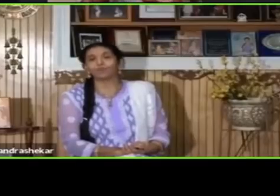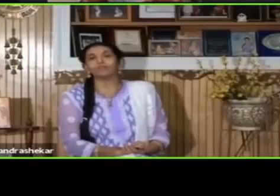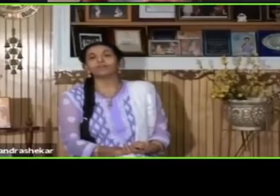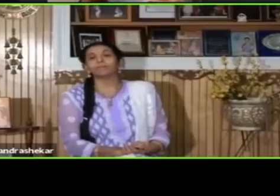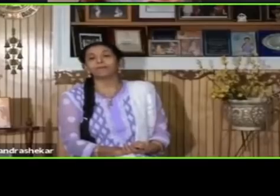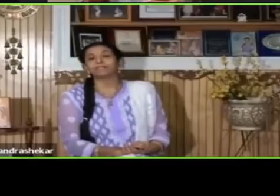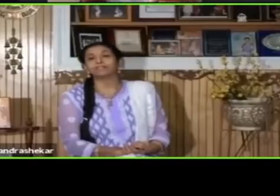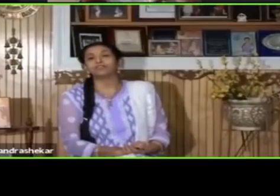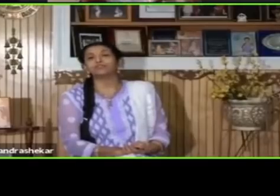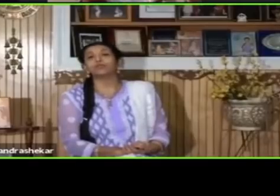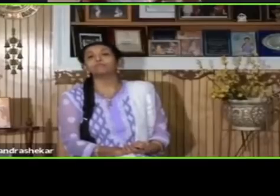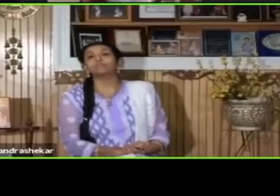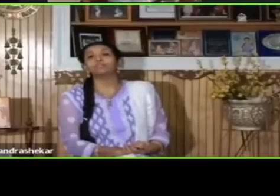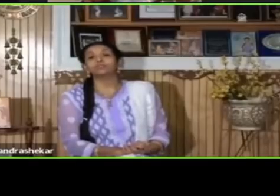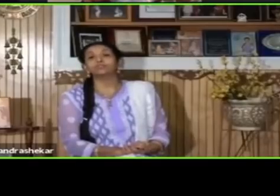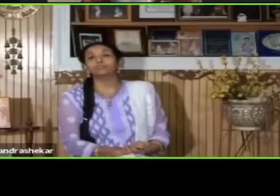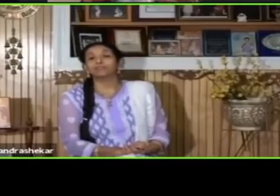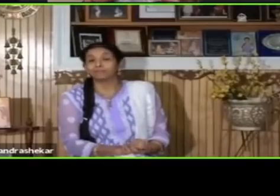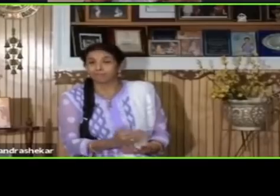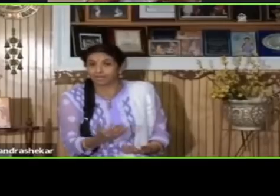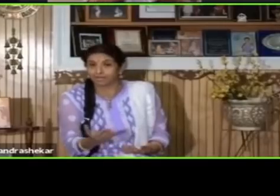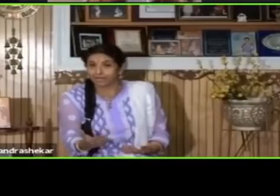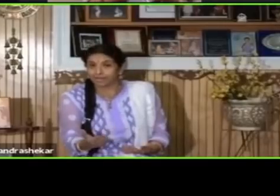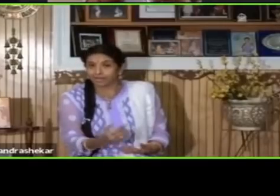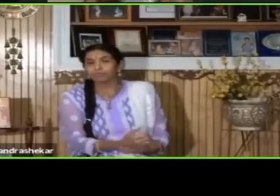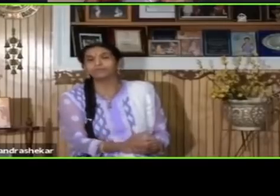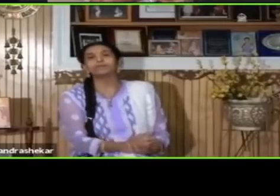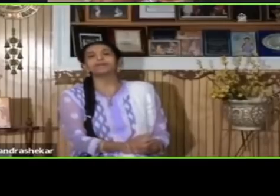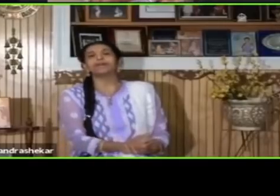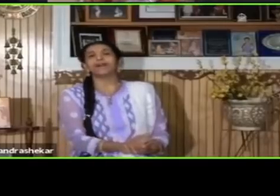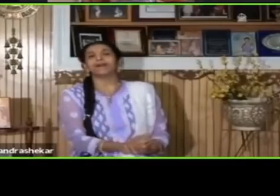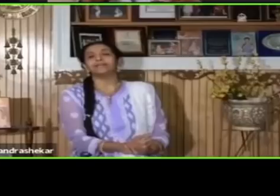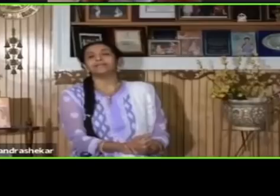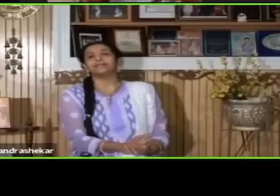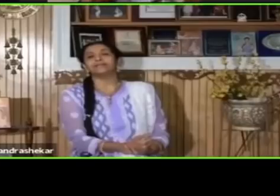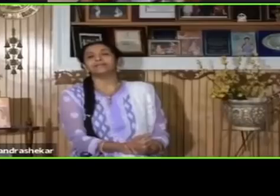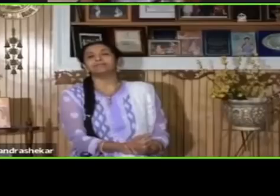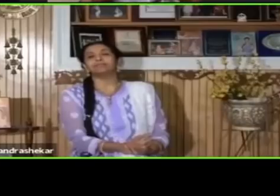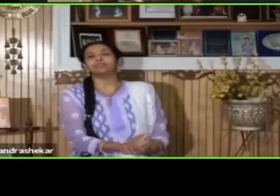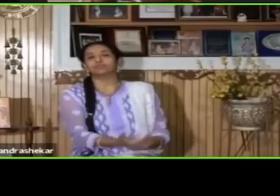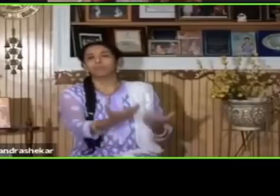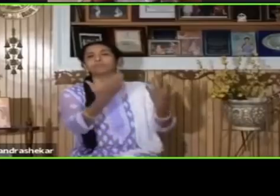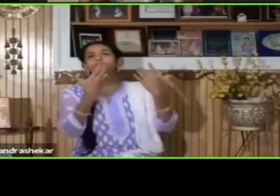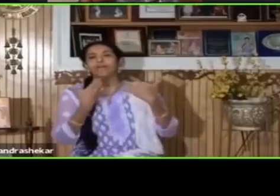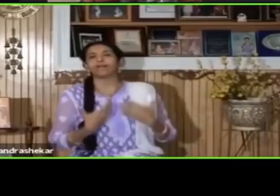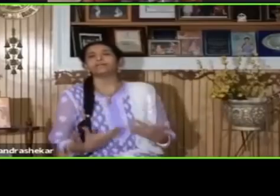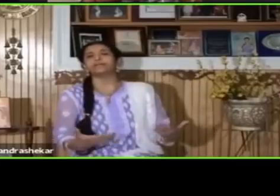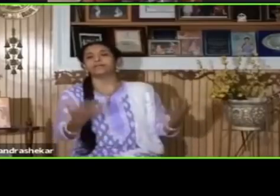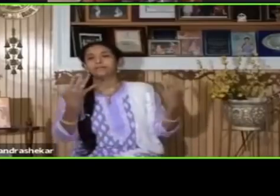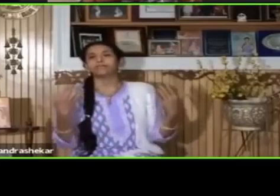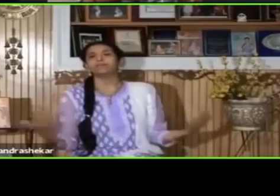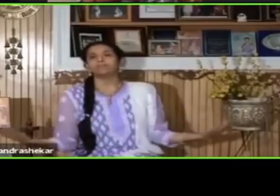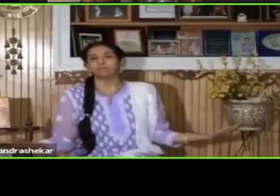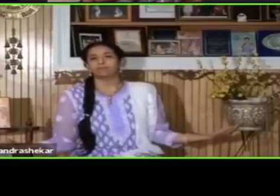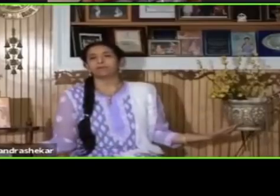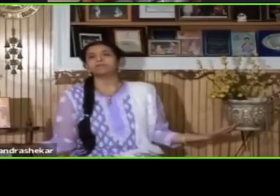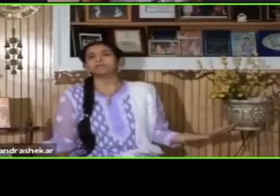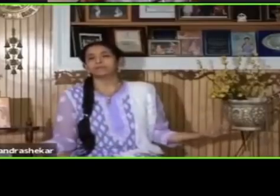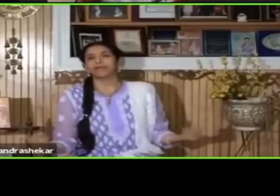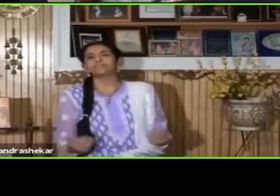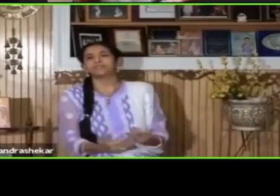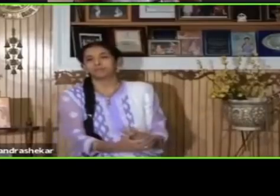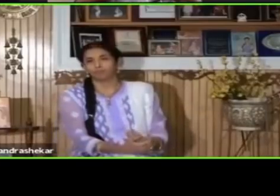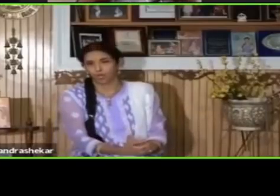in whatever capacity you want me to lend my help. And to rope this idea in, even in the